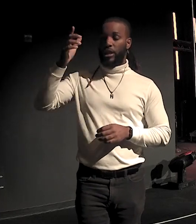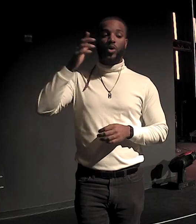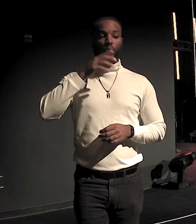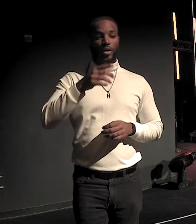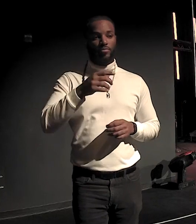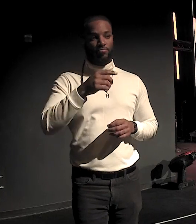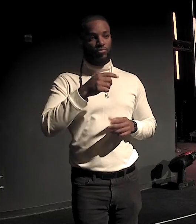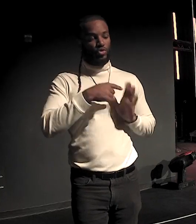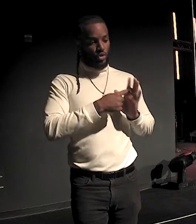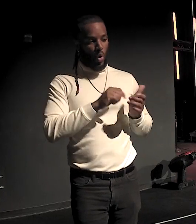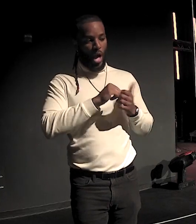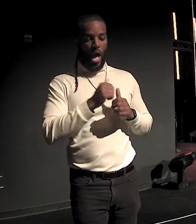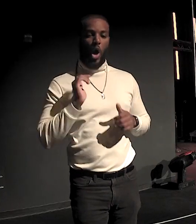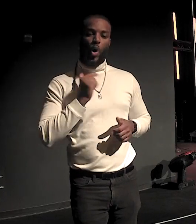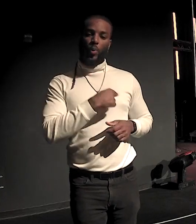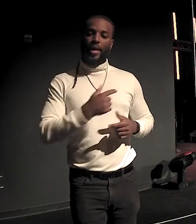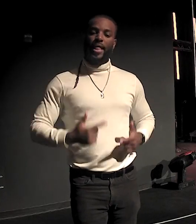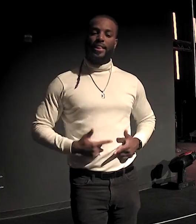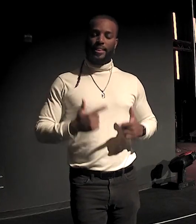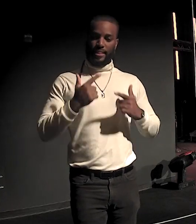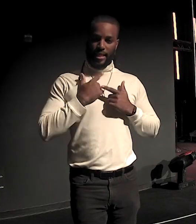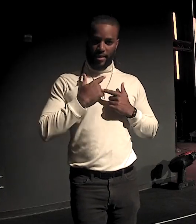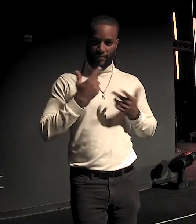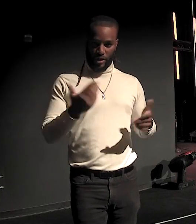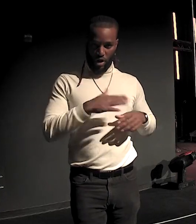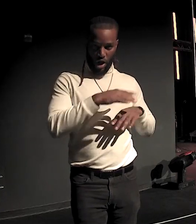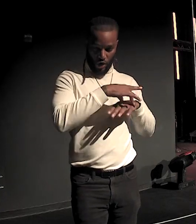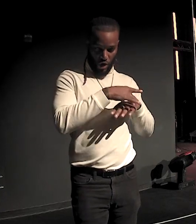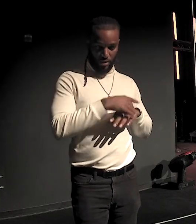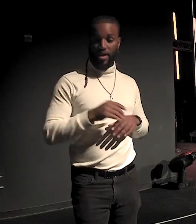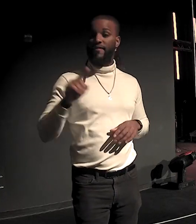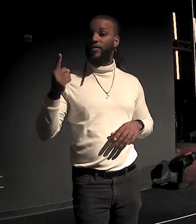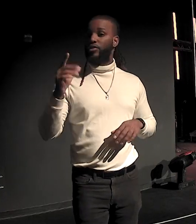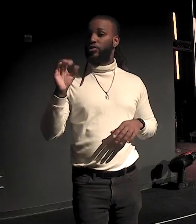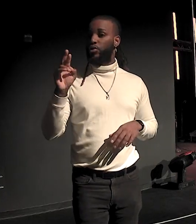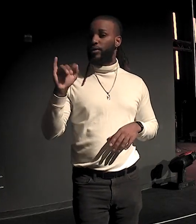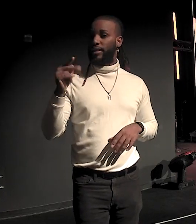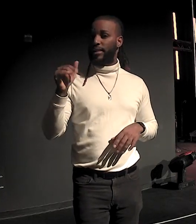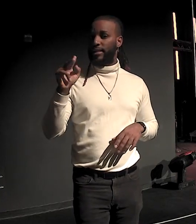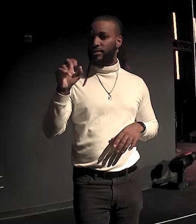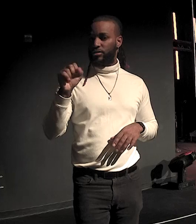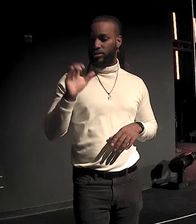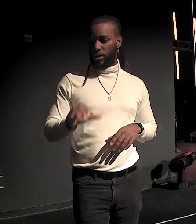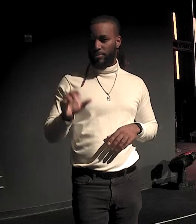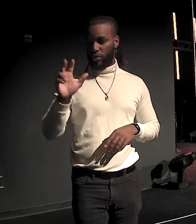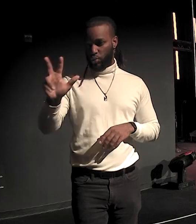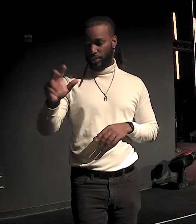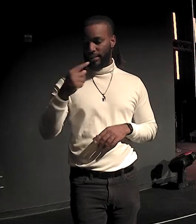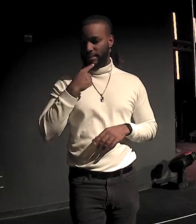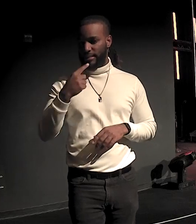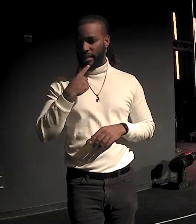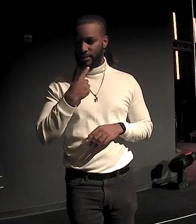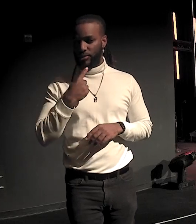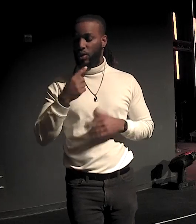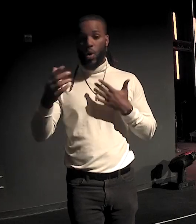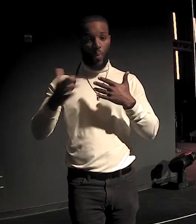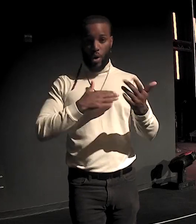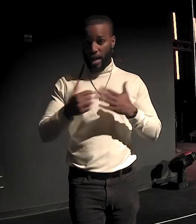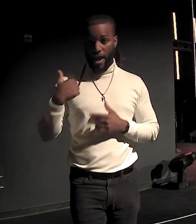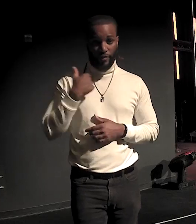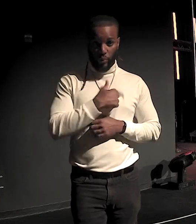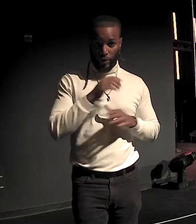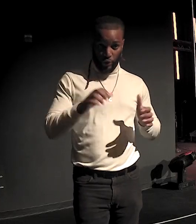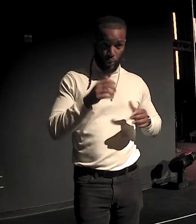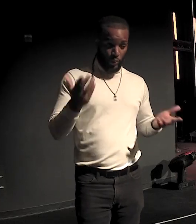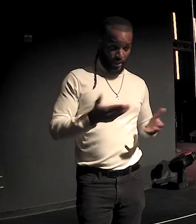our earthly experience. And 1 Corinthians 3 speaks to this idea that whatever we do in